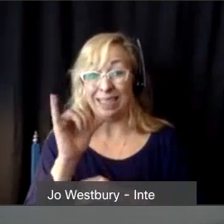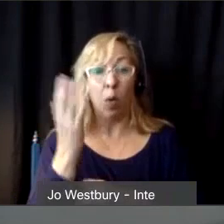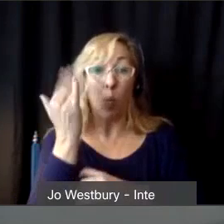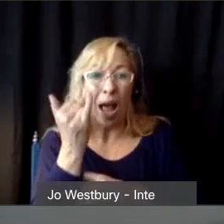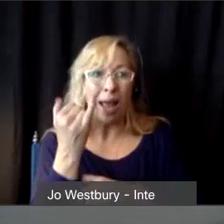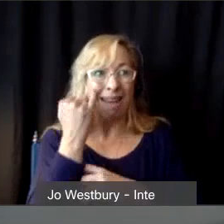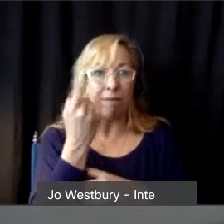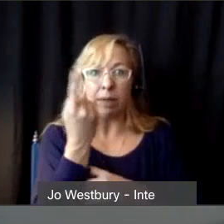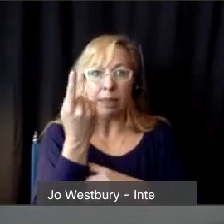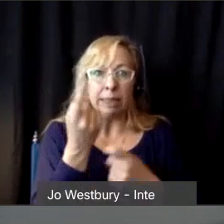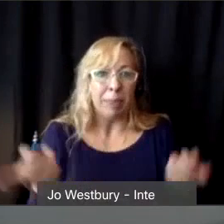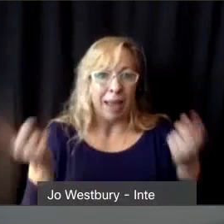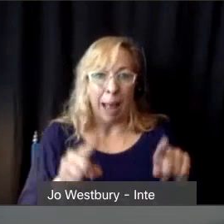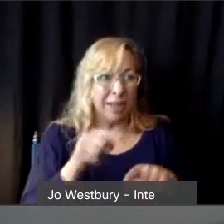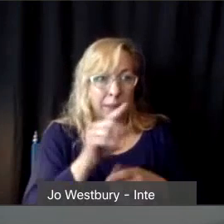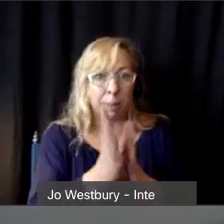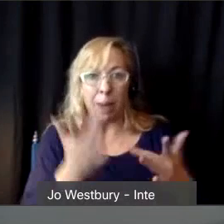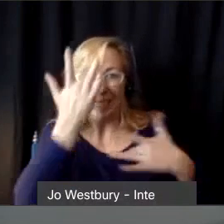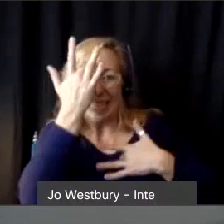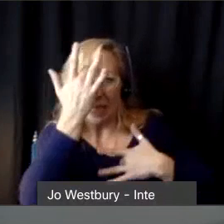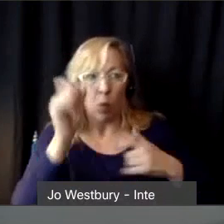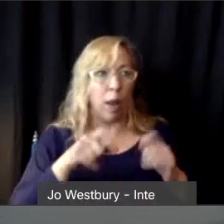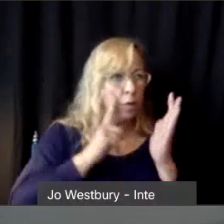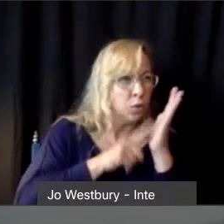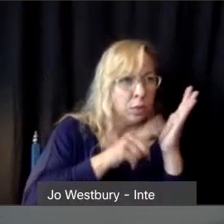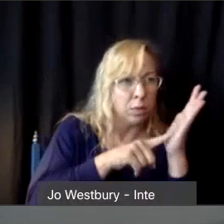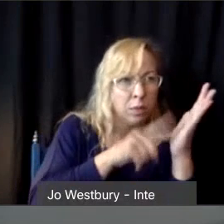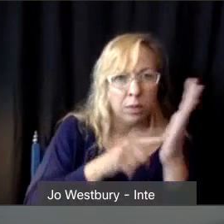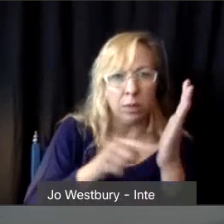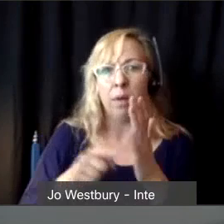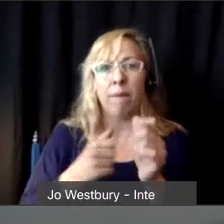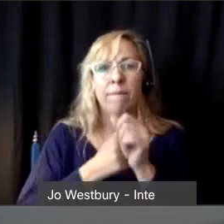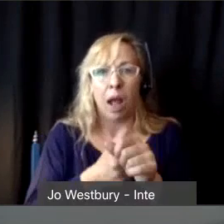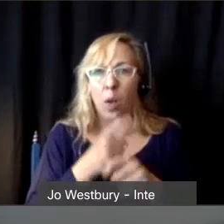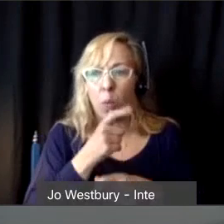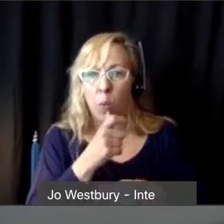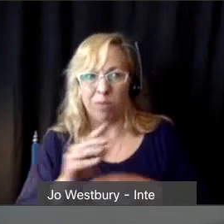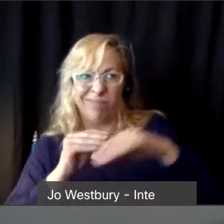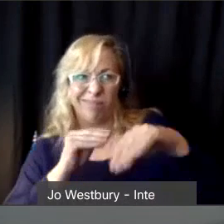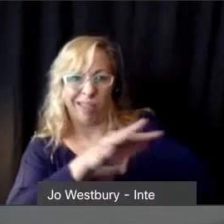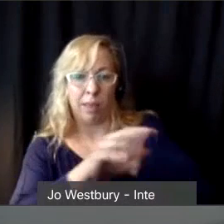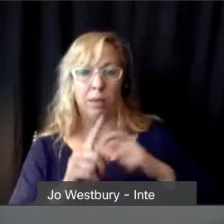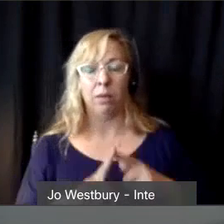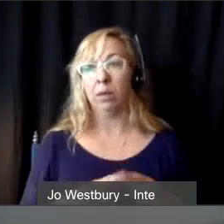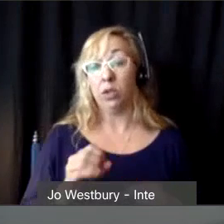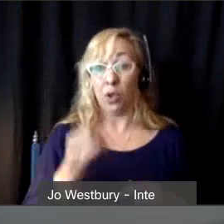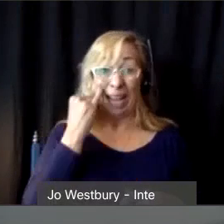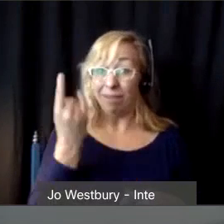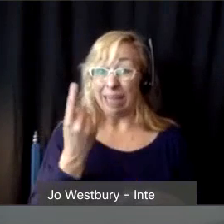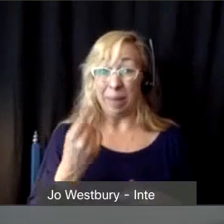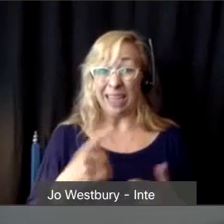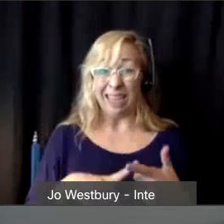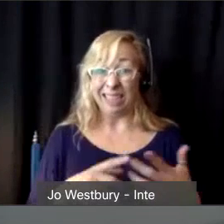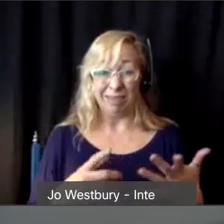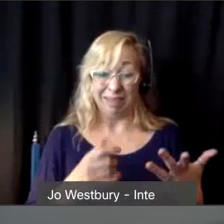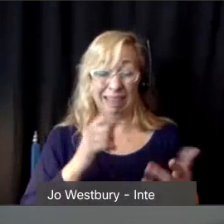And of course, don't allow anyone who will not comply with all of the screening requirements should not come to a visit.